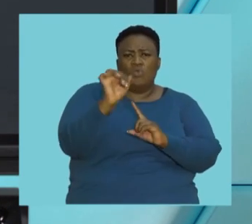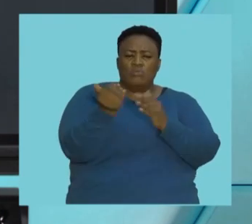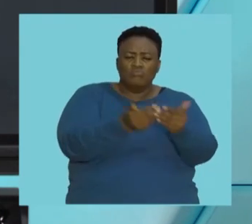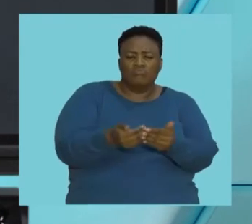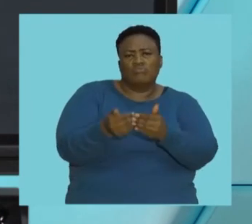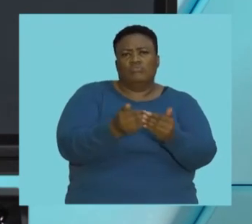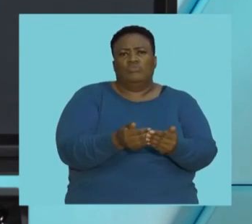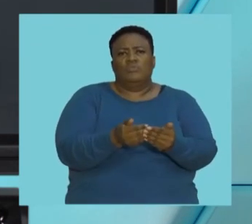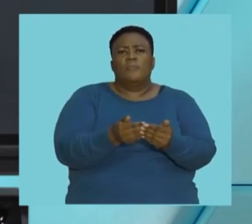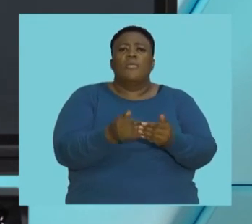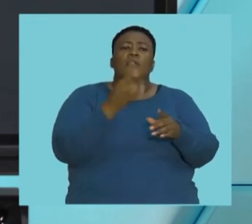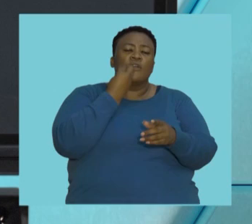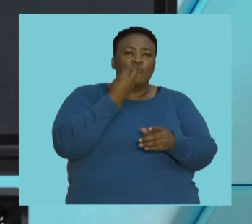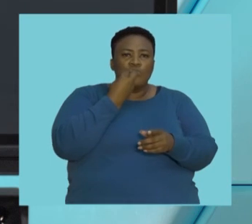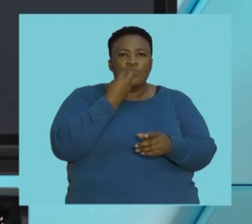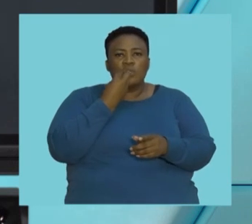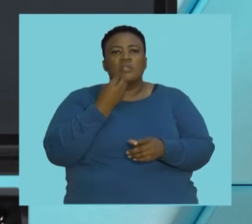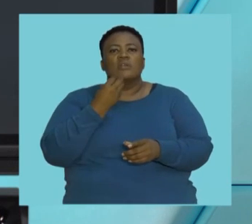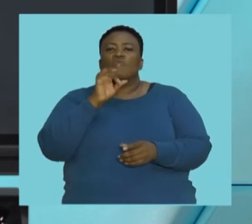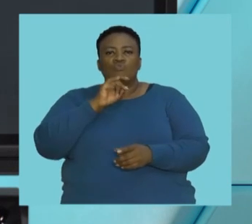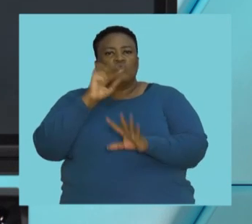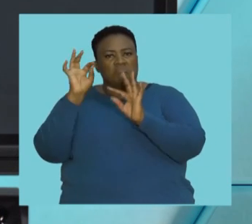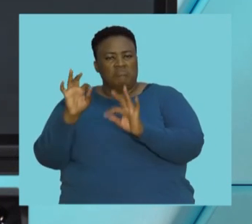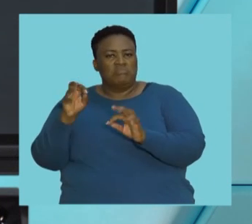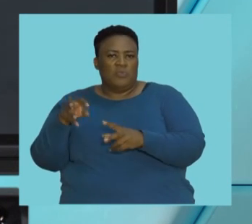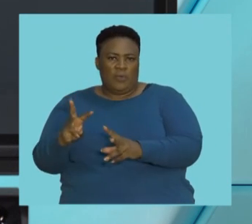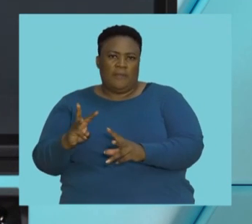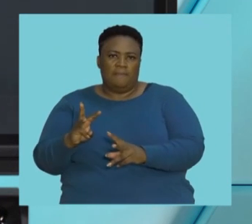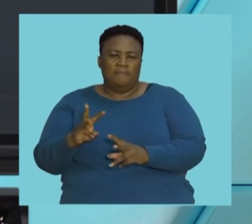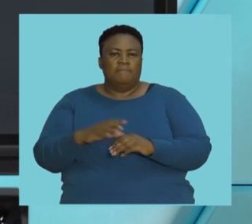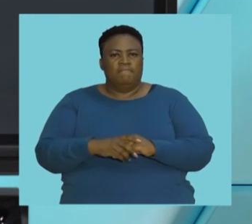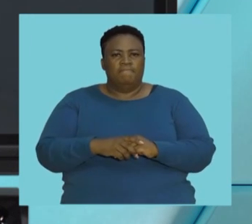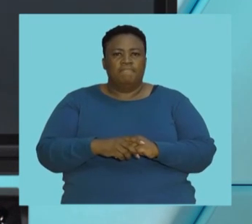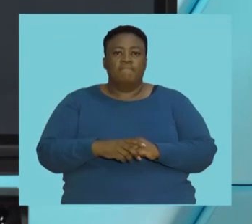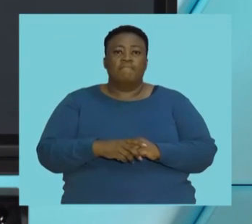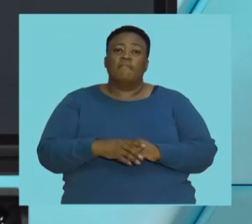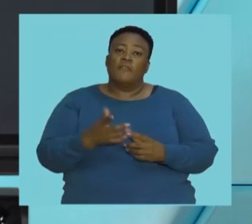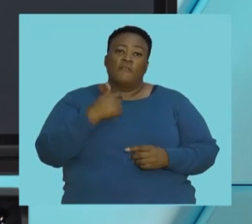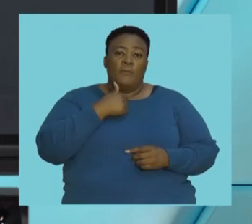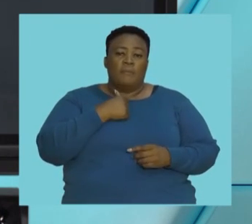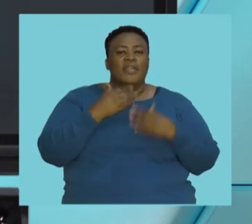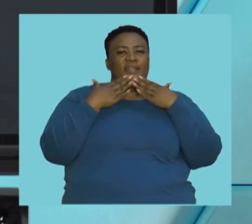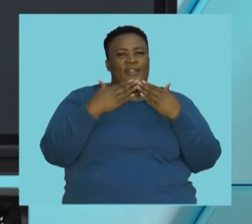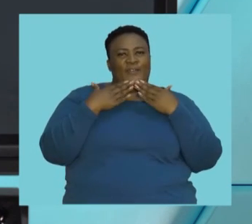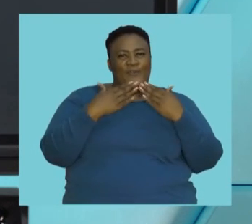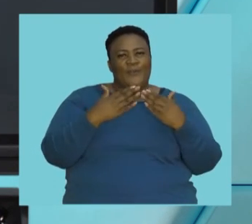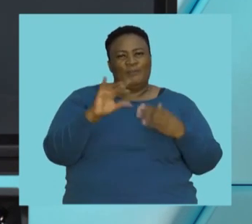environment, care for the food that is being produced, and consume that effectively and wisely.